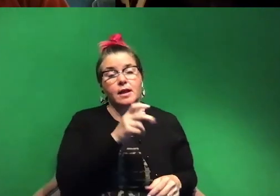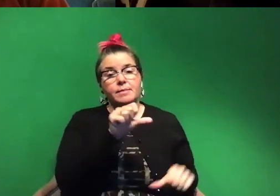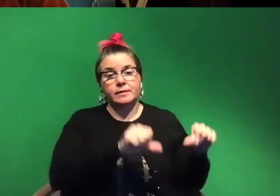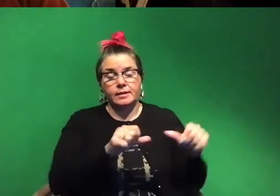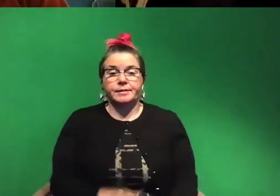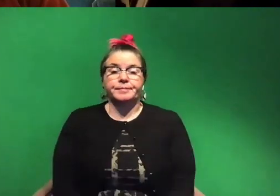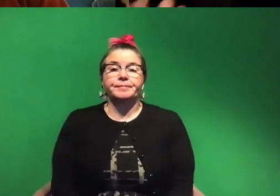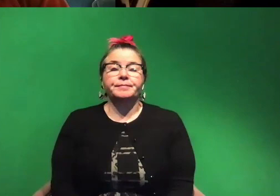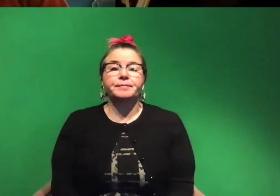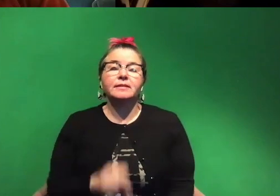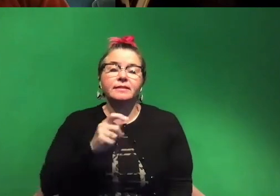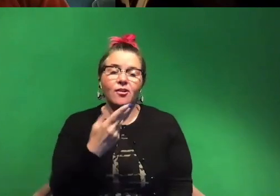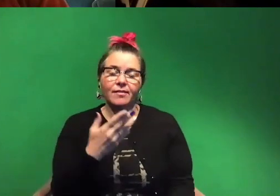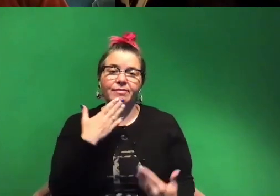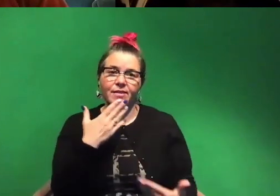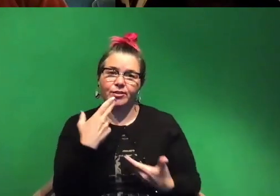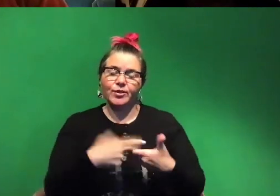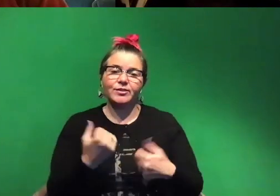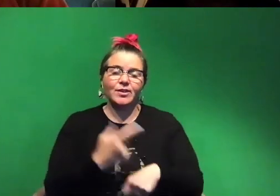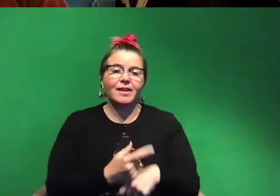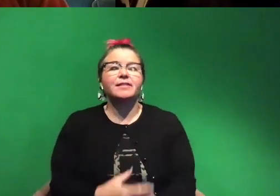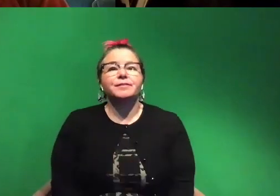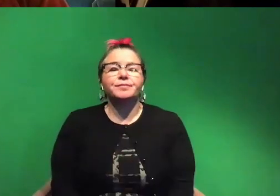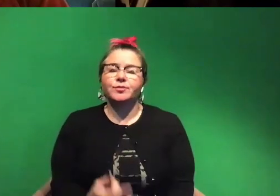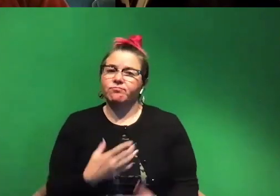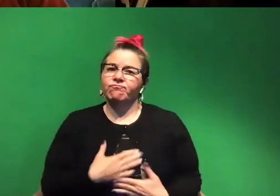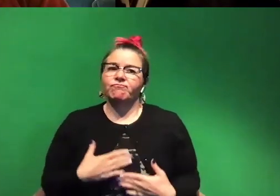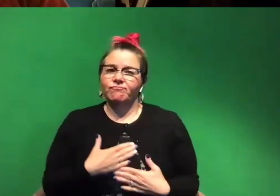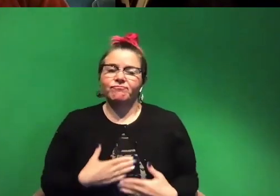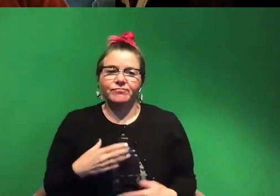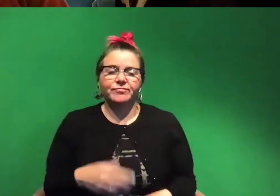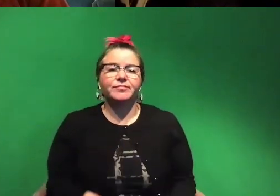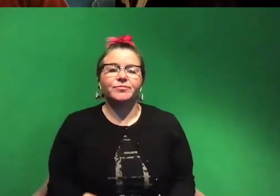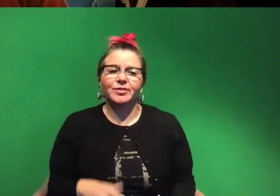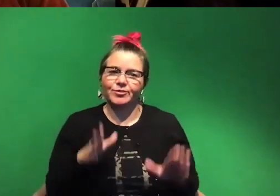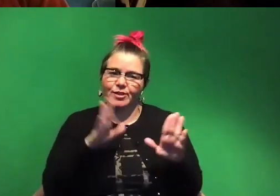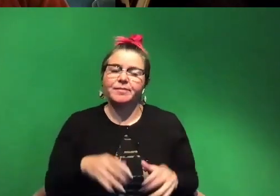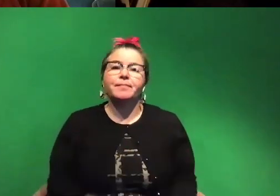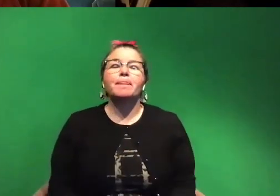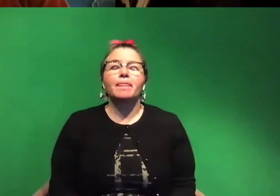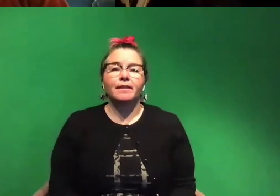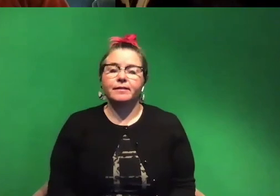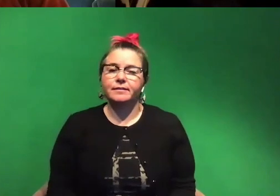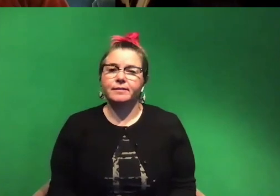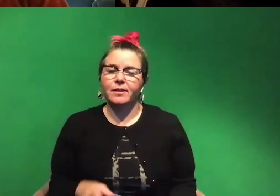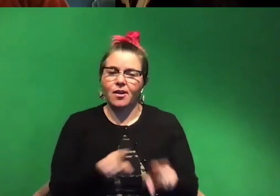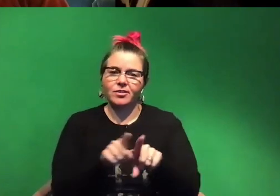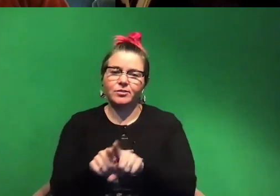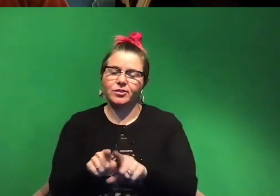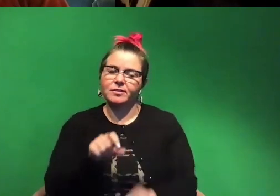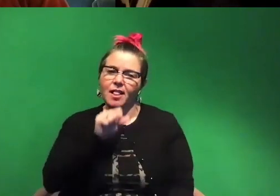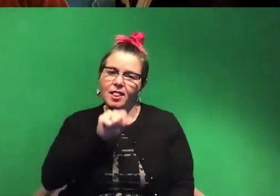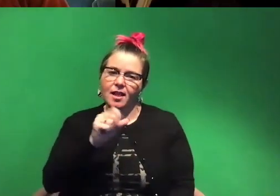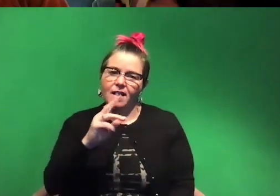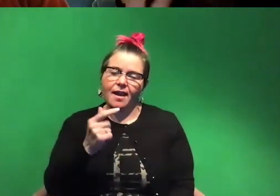paypal.me/SkypeAScientist. Sarah, thank you so much for joining us today. We really appreciate your time. It was really great. And I also just like love hagfish